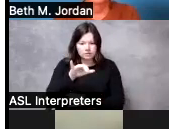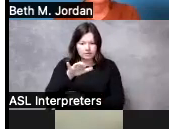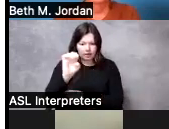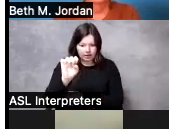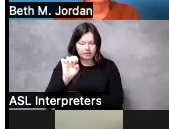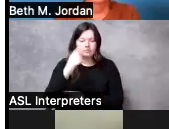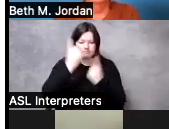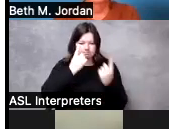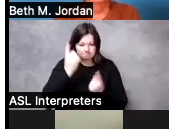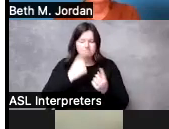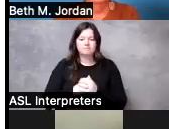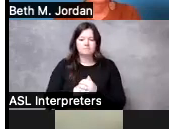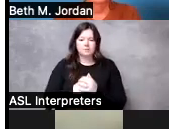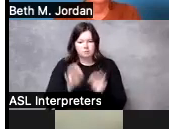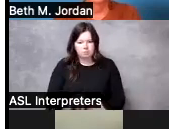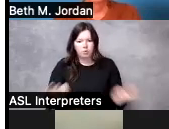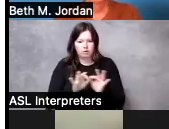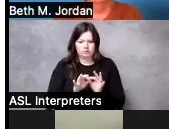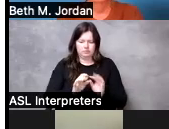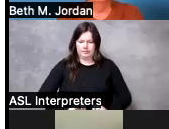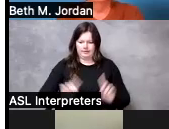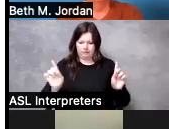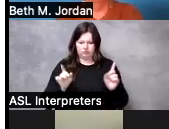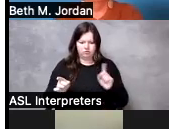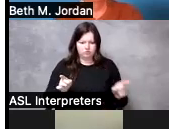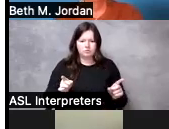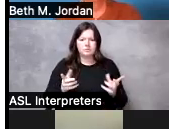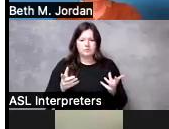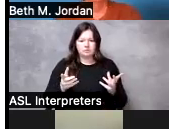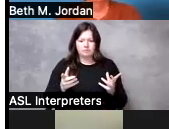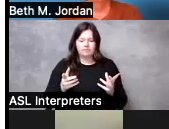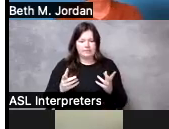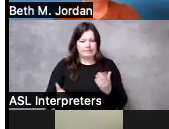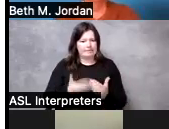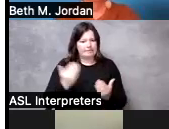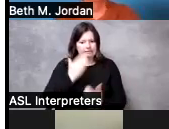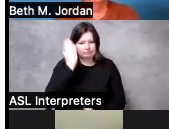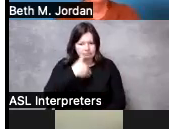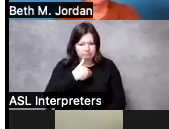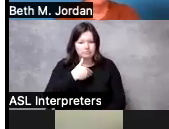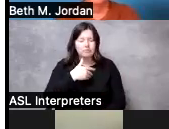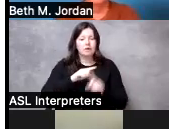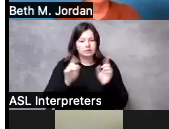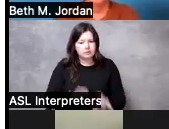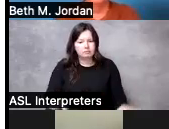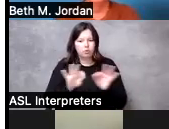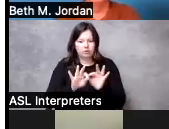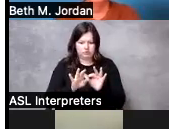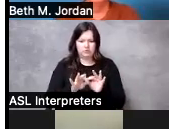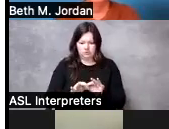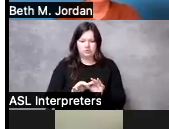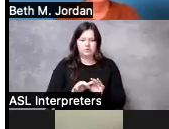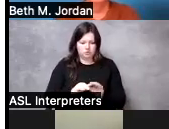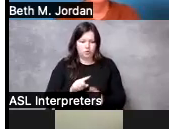these significant differences could have been overlooked if data had not been disaggregated by sexual orientation,